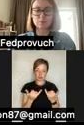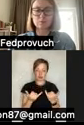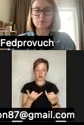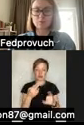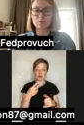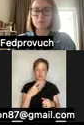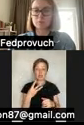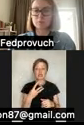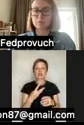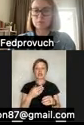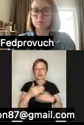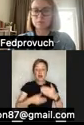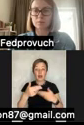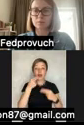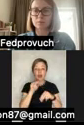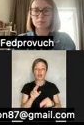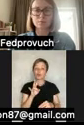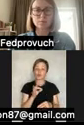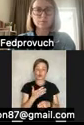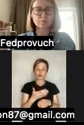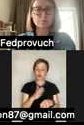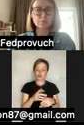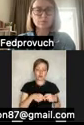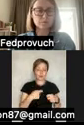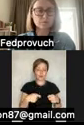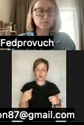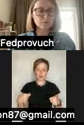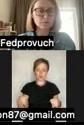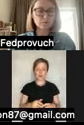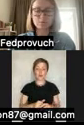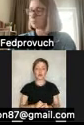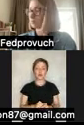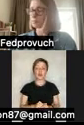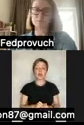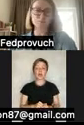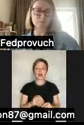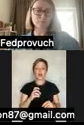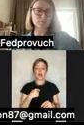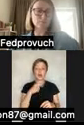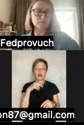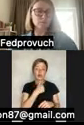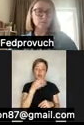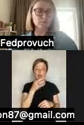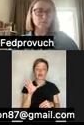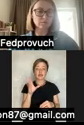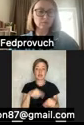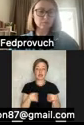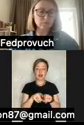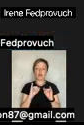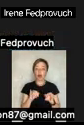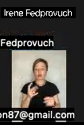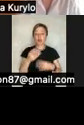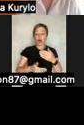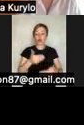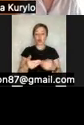1990s and the 2000s and it is getting better even though at a slow pace so what i need